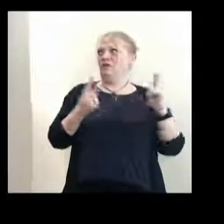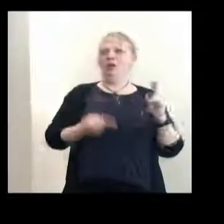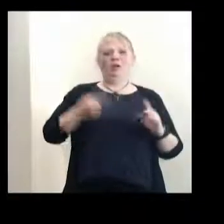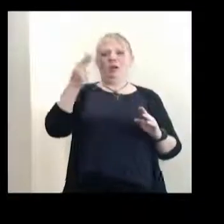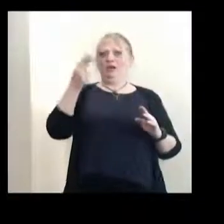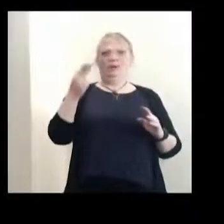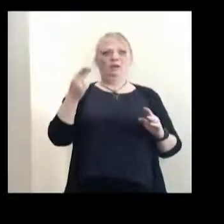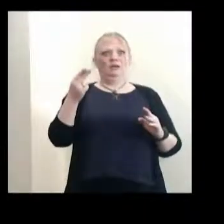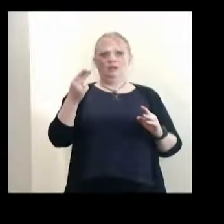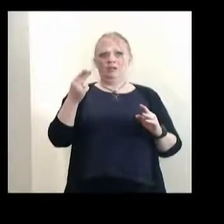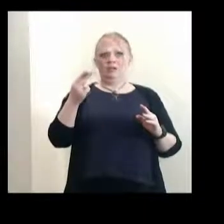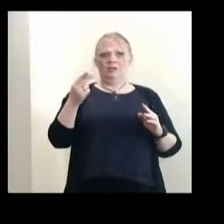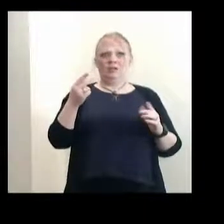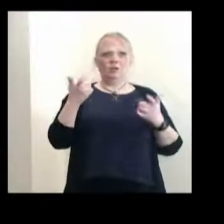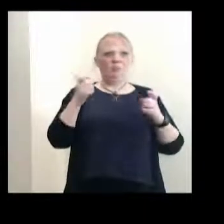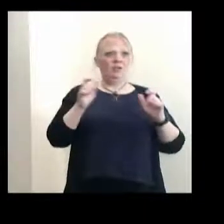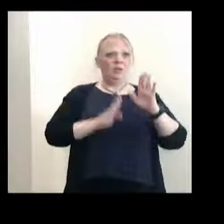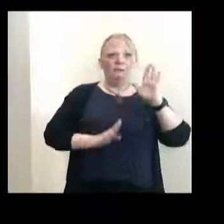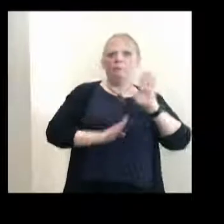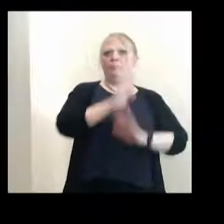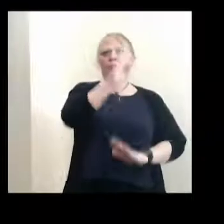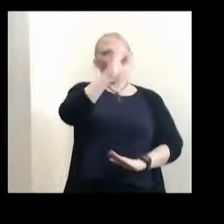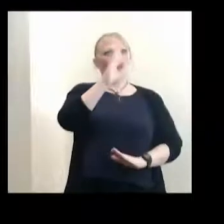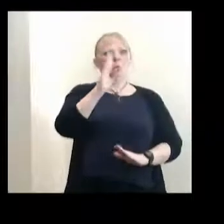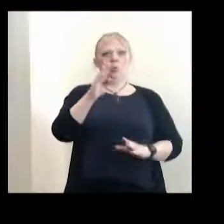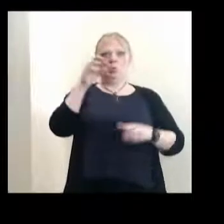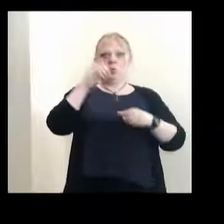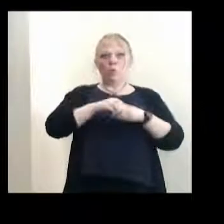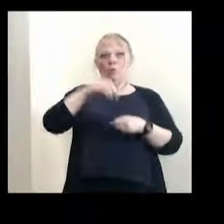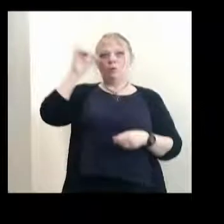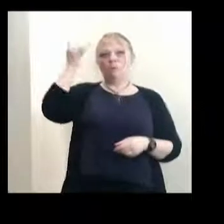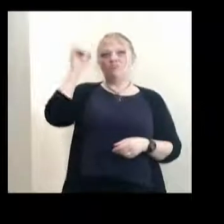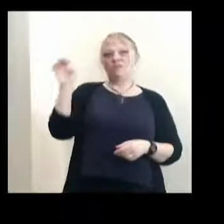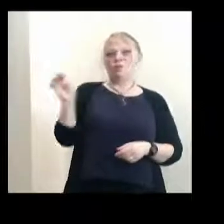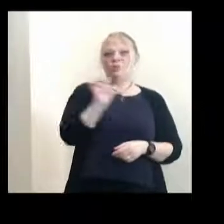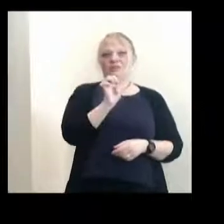big jump up in new cases in the east side of Buffalo.